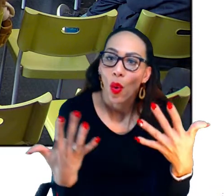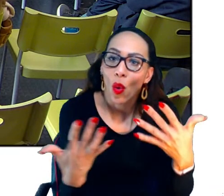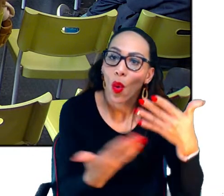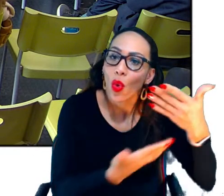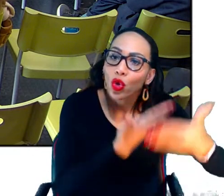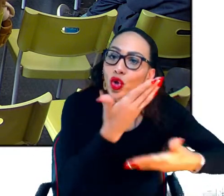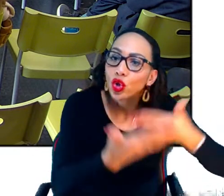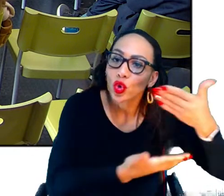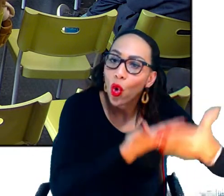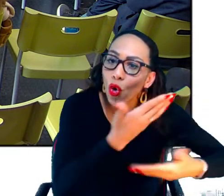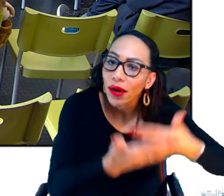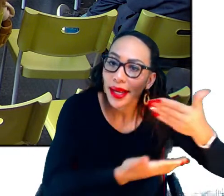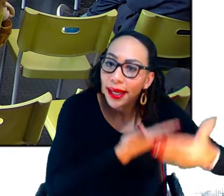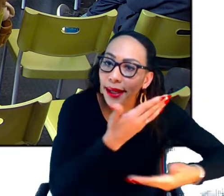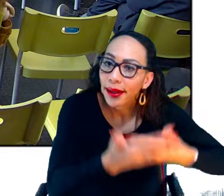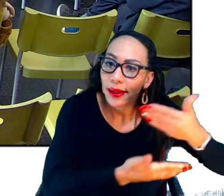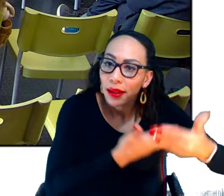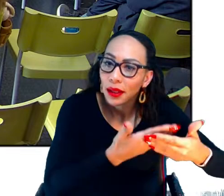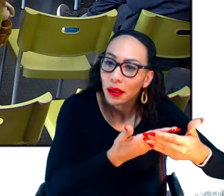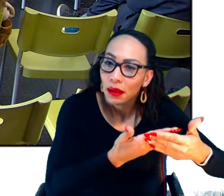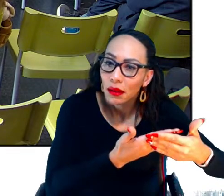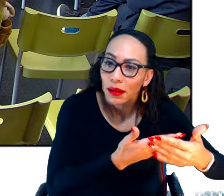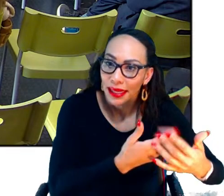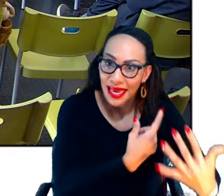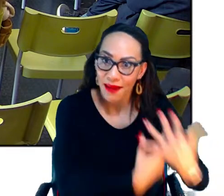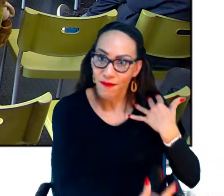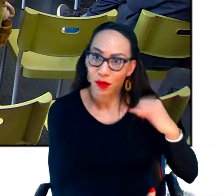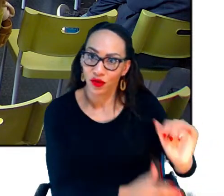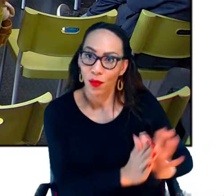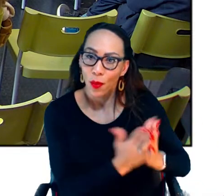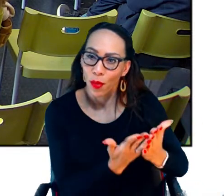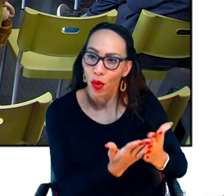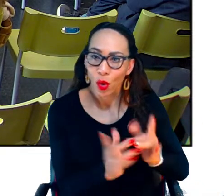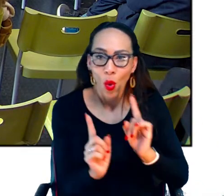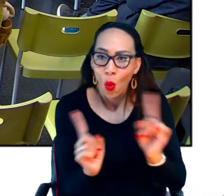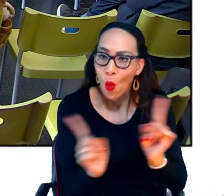the finished image? I think